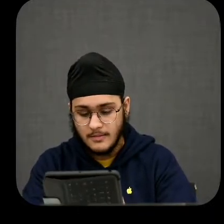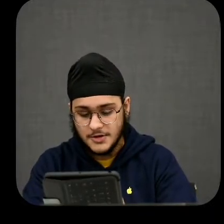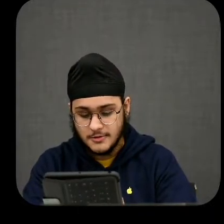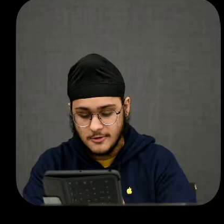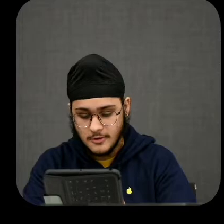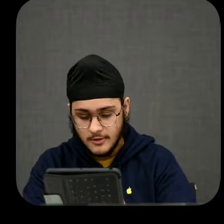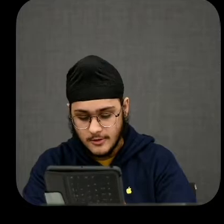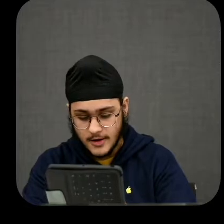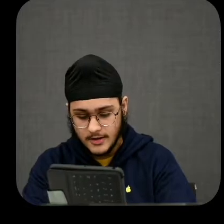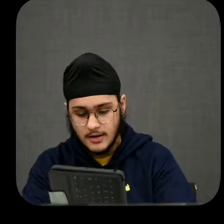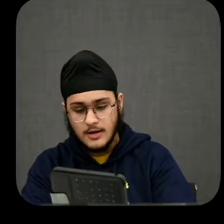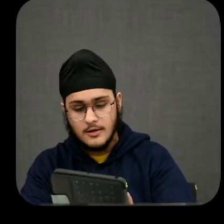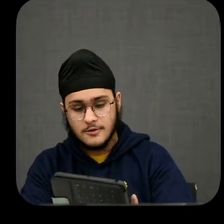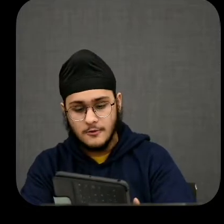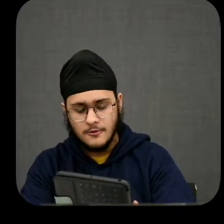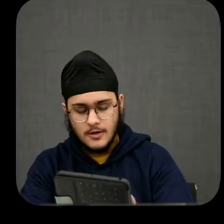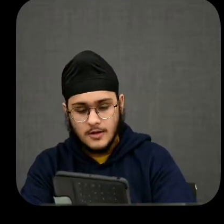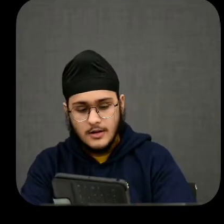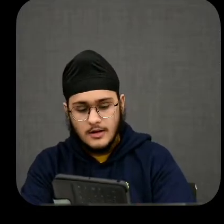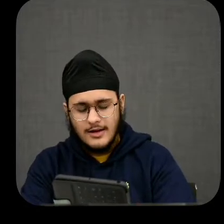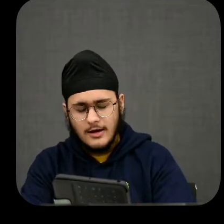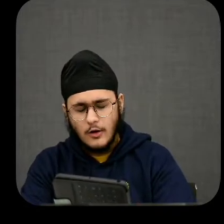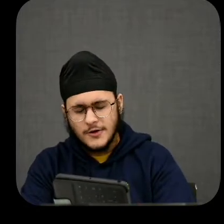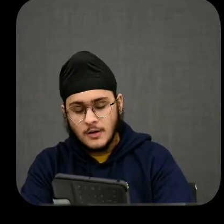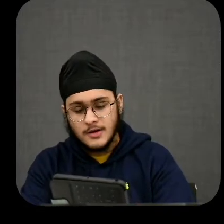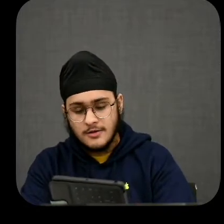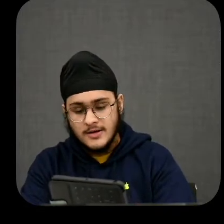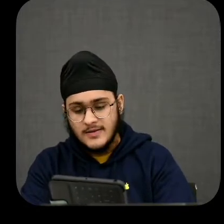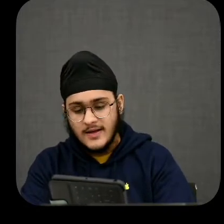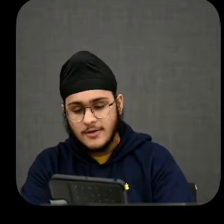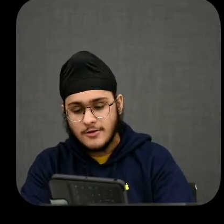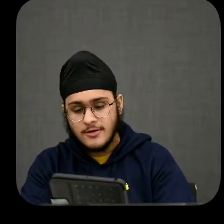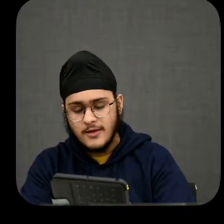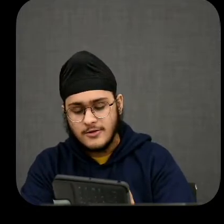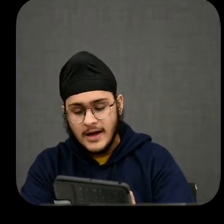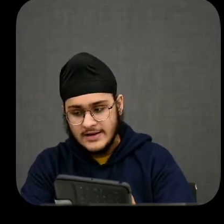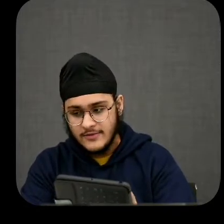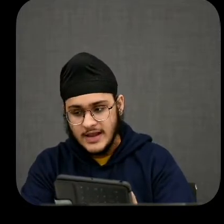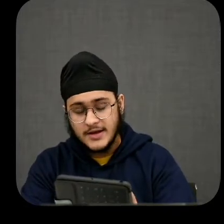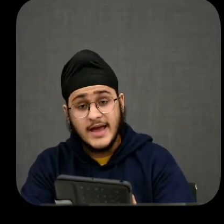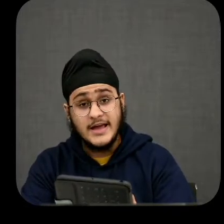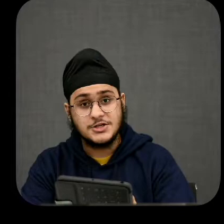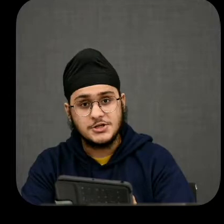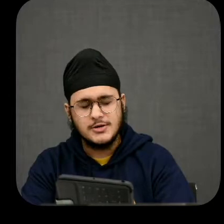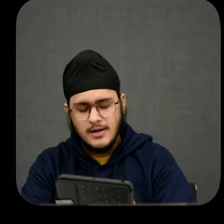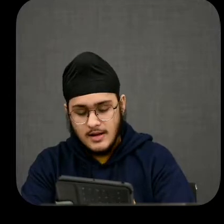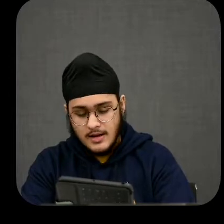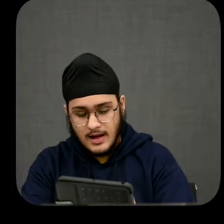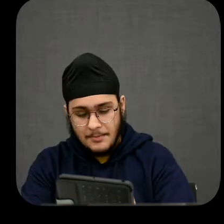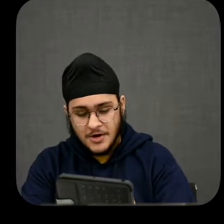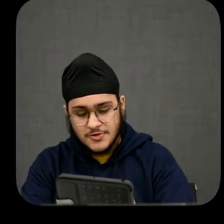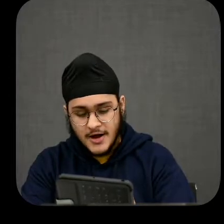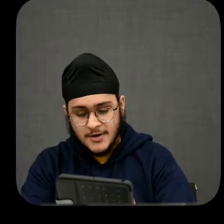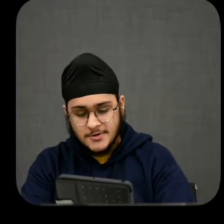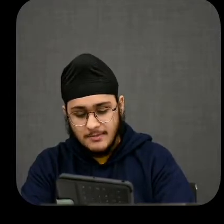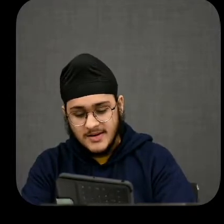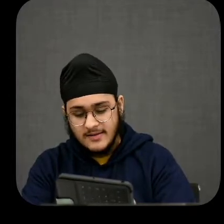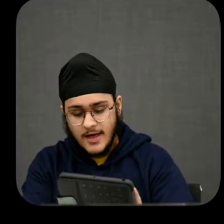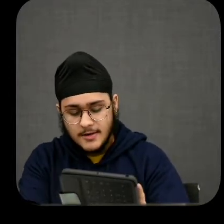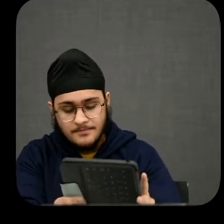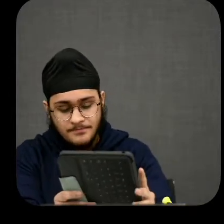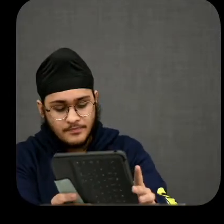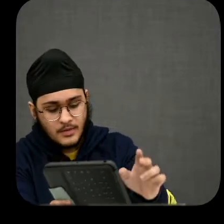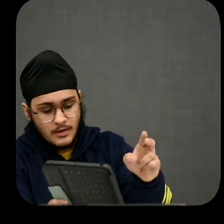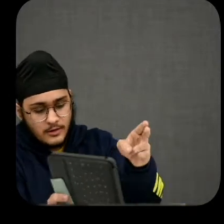Okay, permissions. All right. So on the top, you can see that this is the sign, the letter H. I'm going to try to imitate